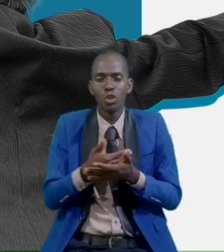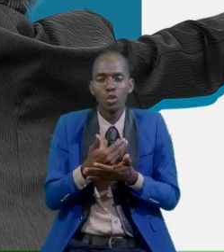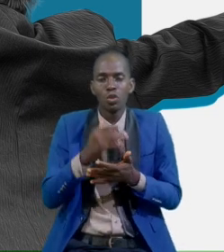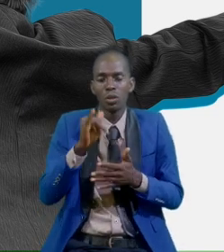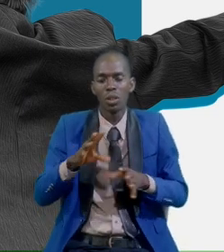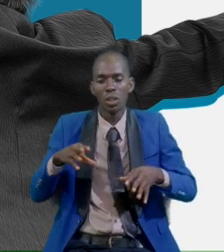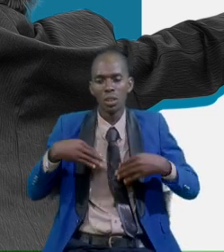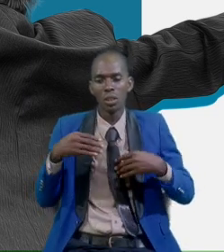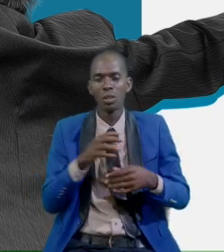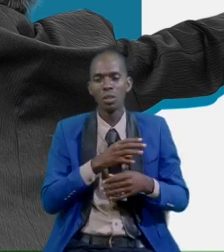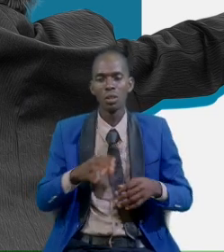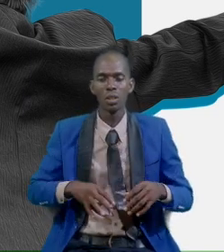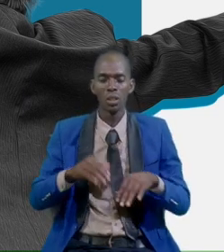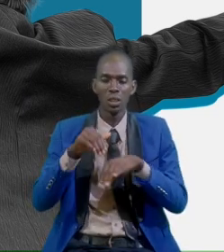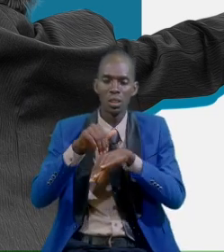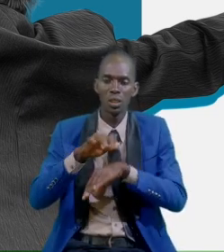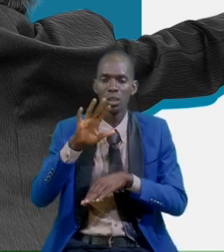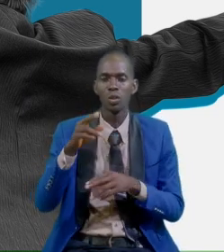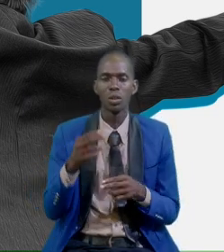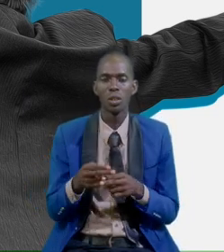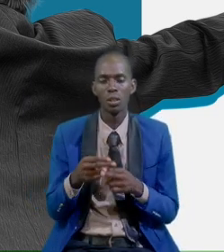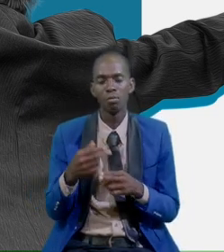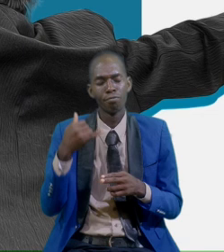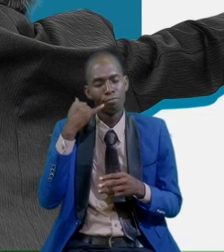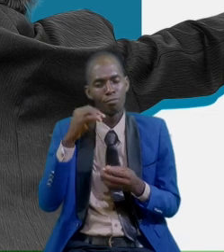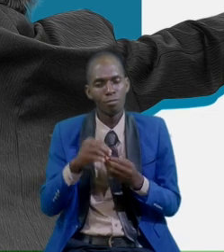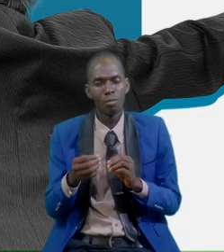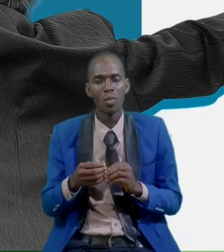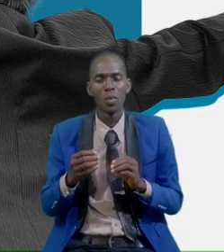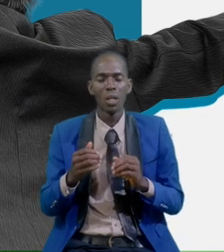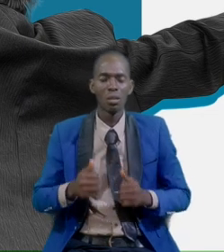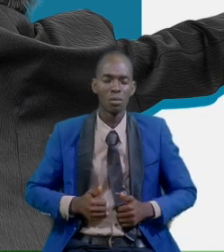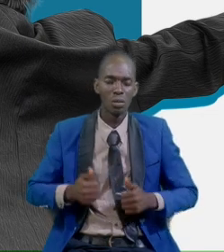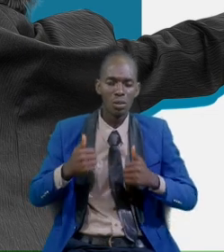name, your number, and your location address via